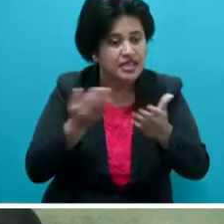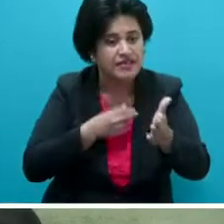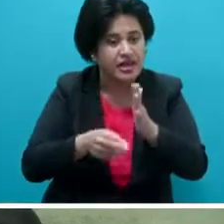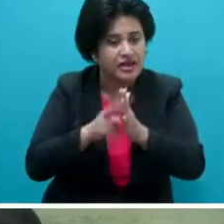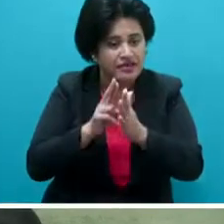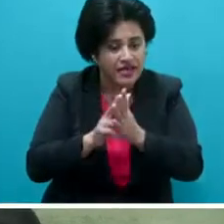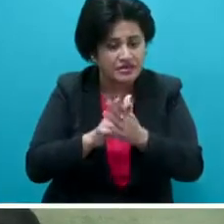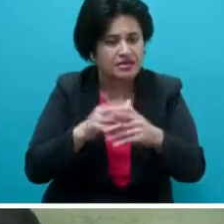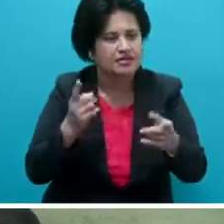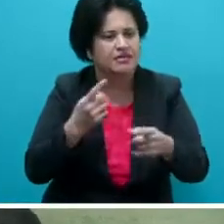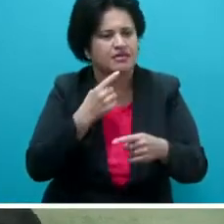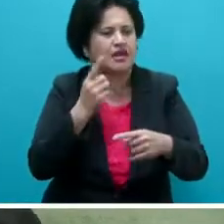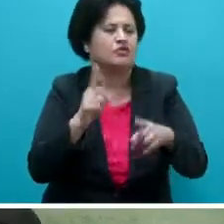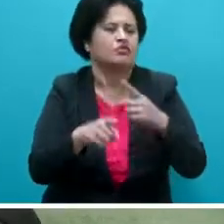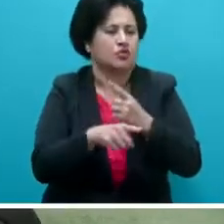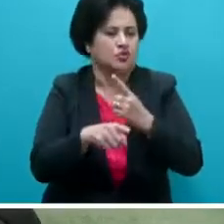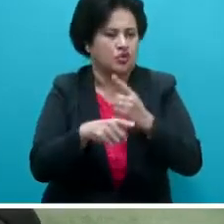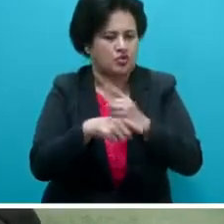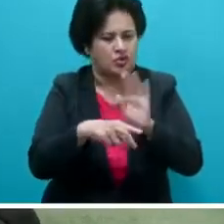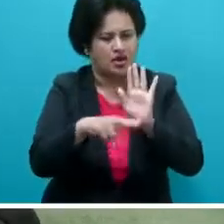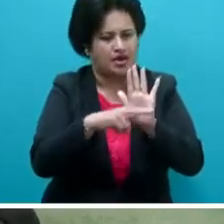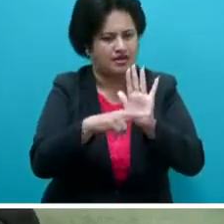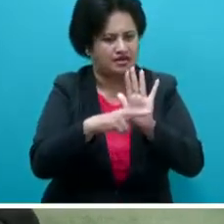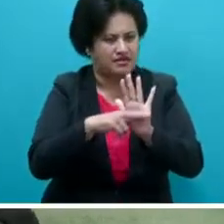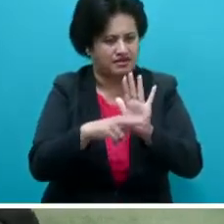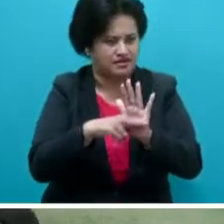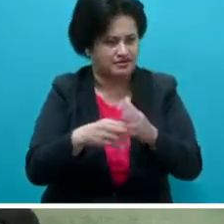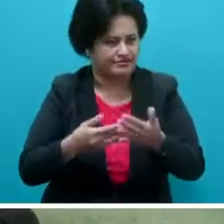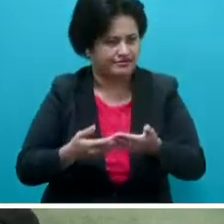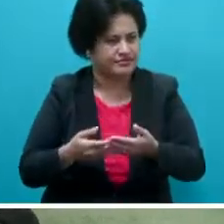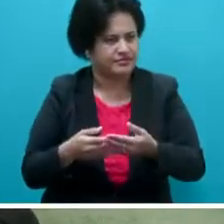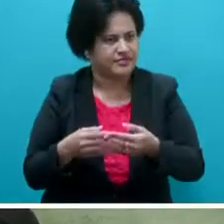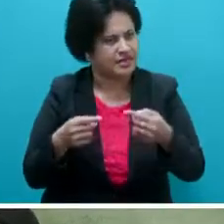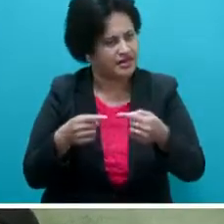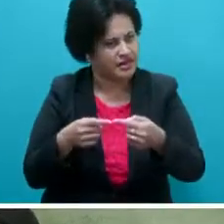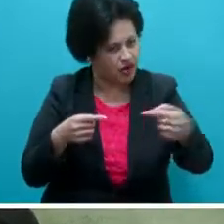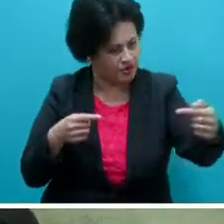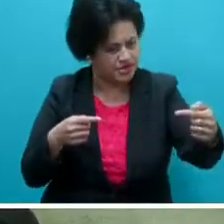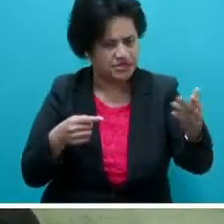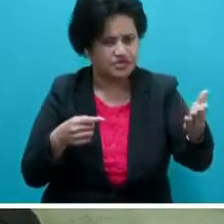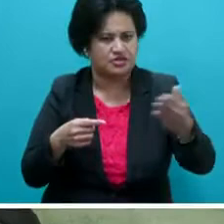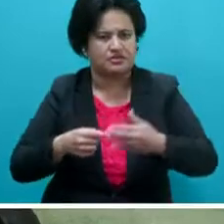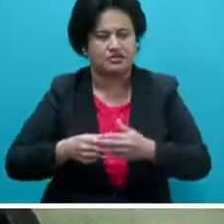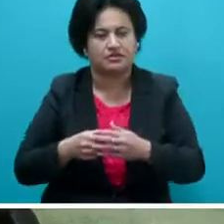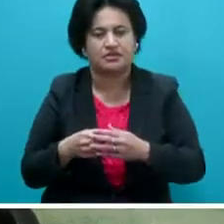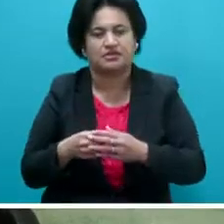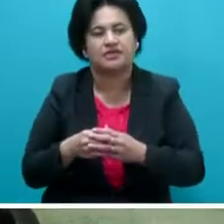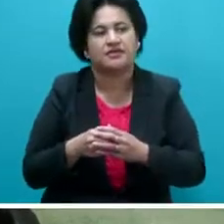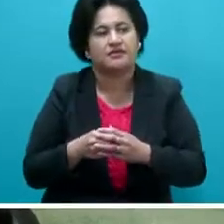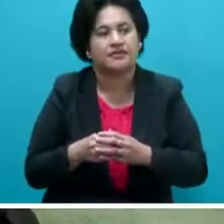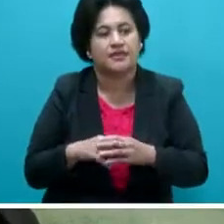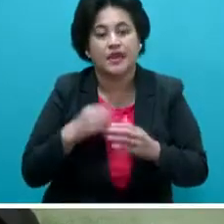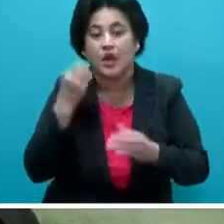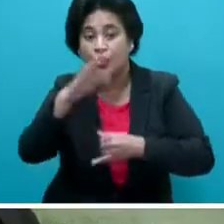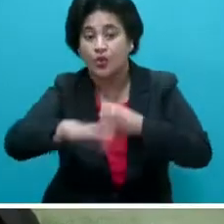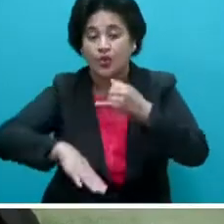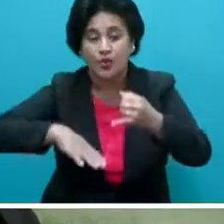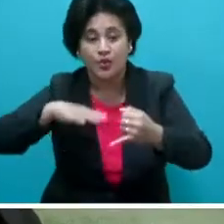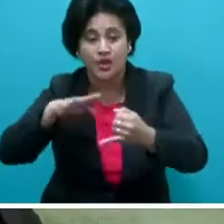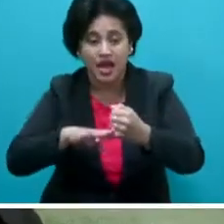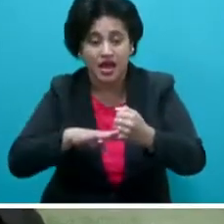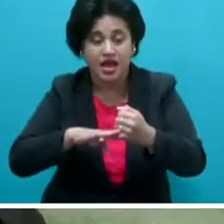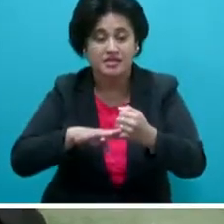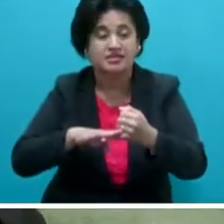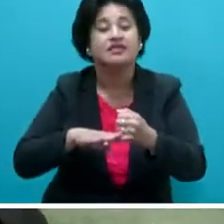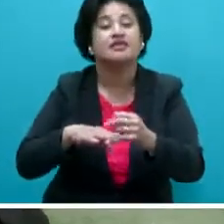This is the kind of hypocrisy that we see, Mr. Speaker, sir. Mr. Speaker, sir, lastly, our